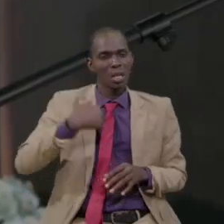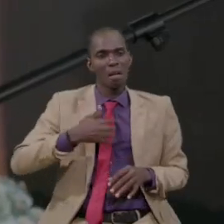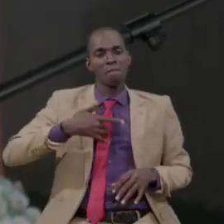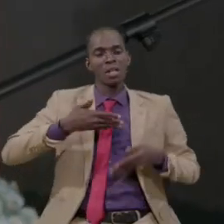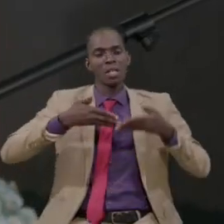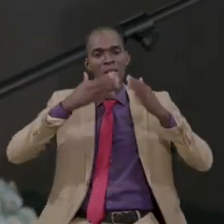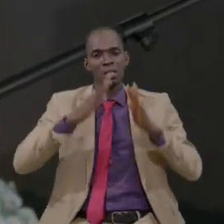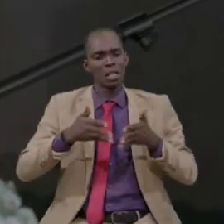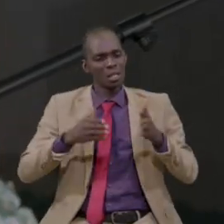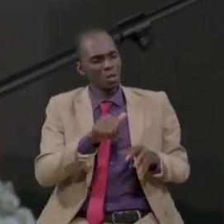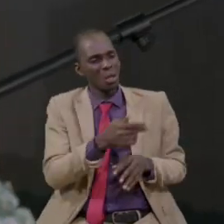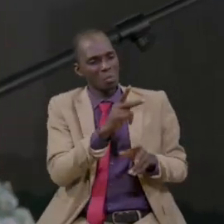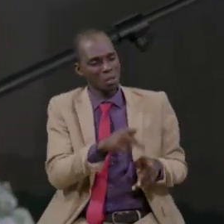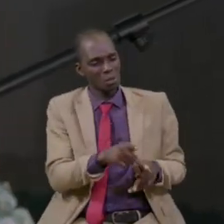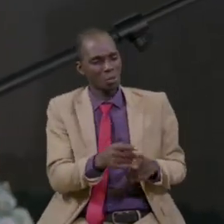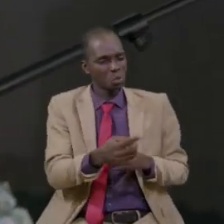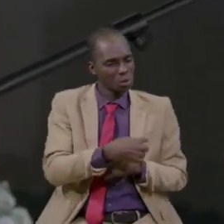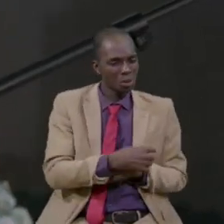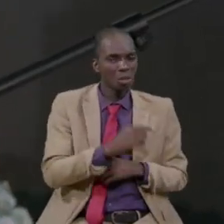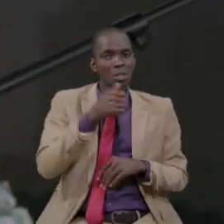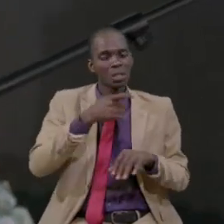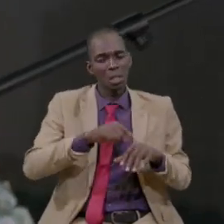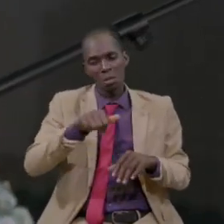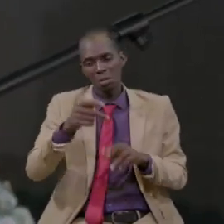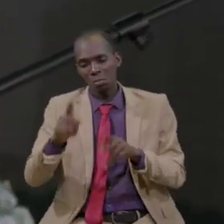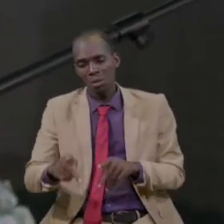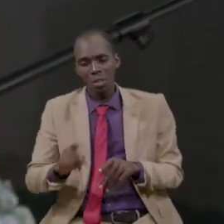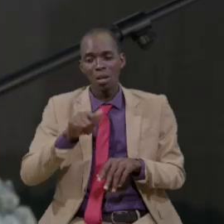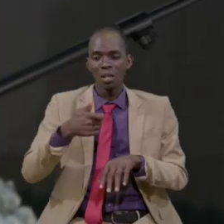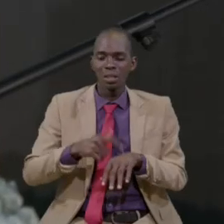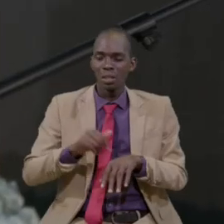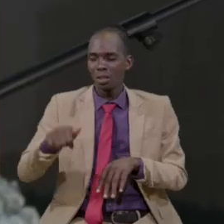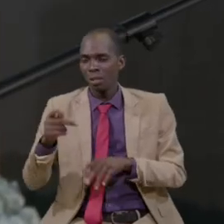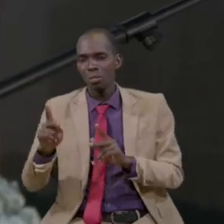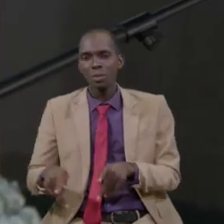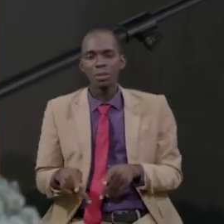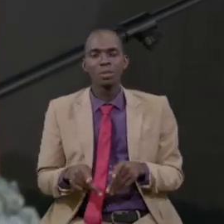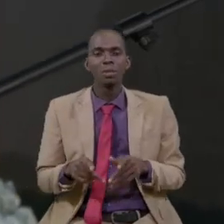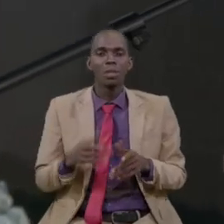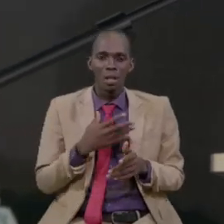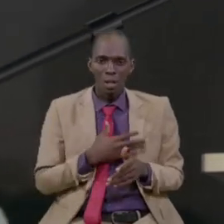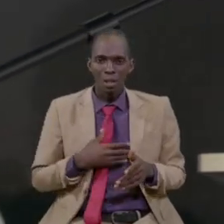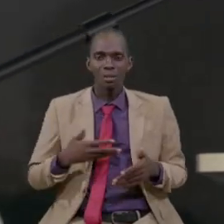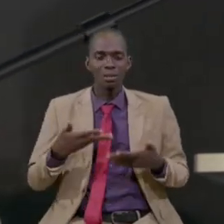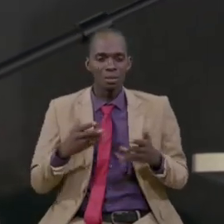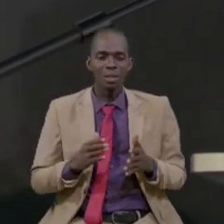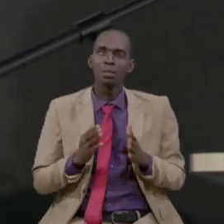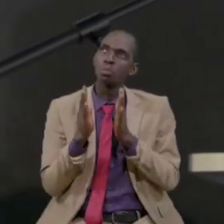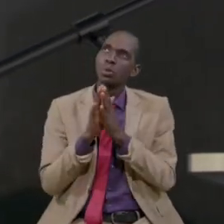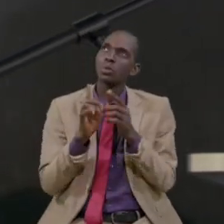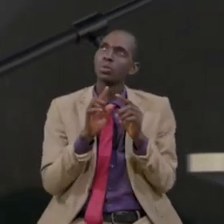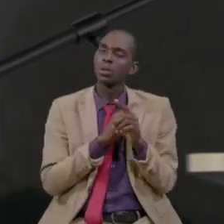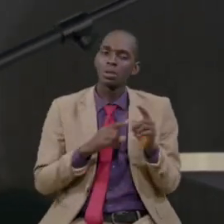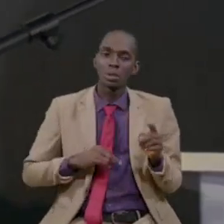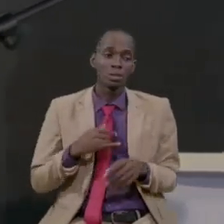in there, a man there, whatever he says, let's take that from the Lord. That's what they told me. And I said, thank you, sir, but I'm not going to